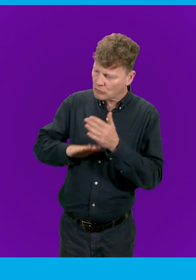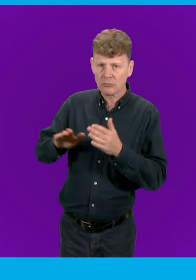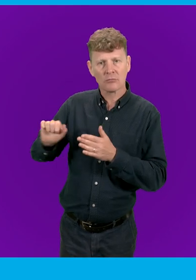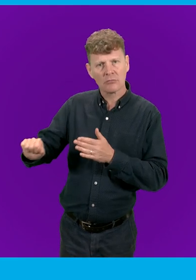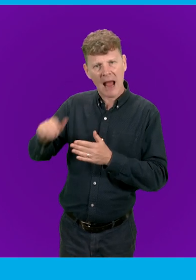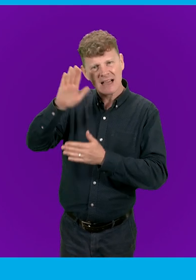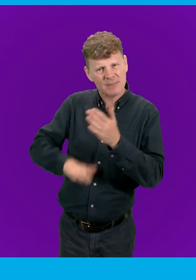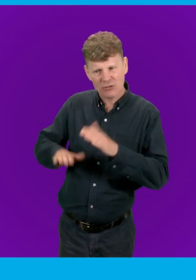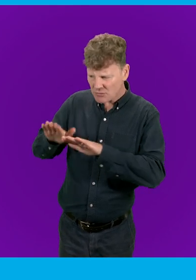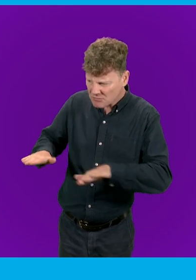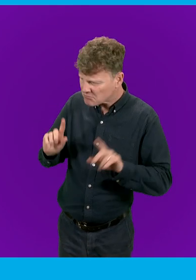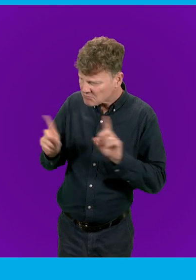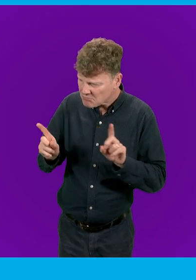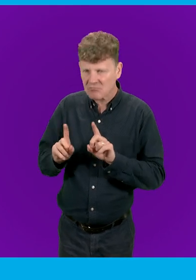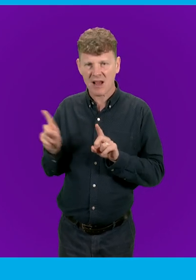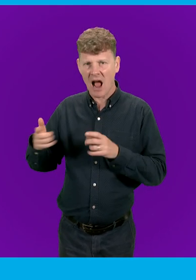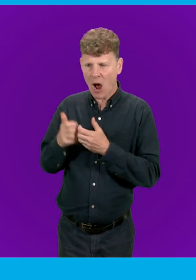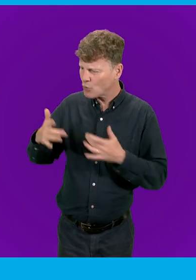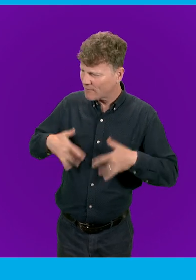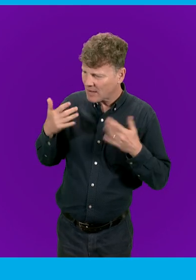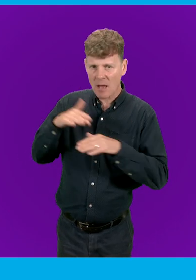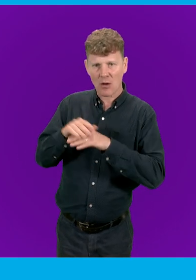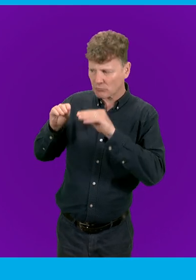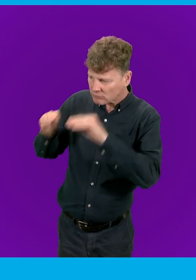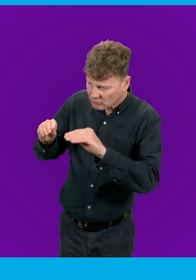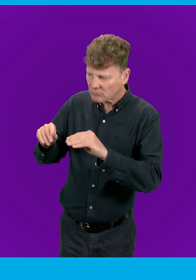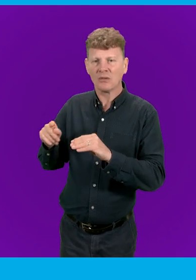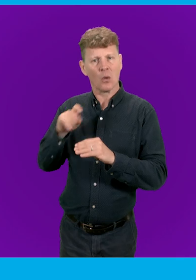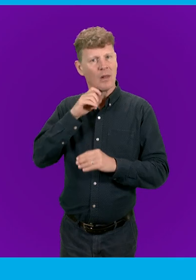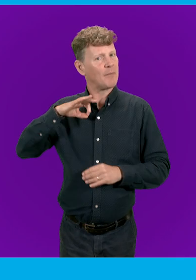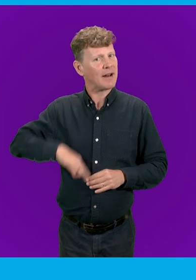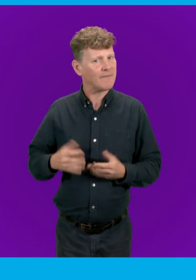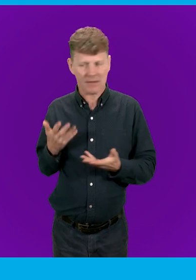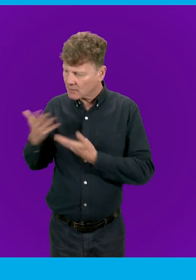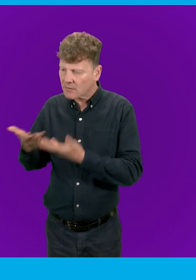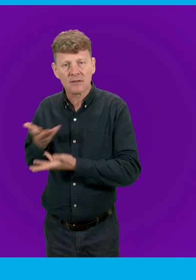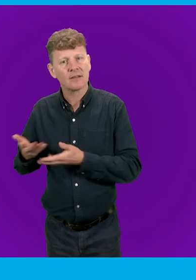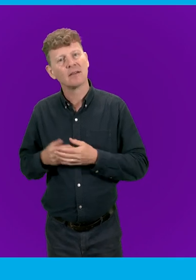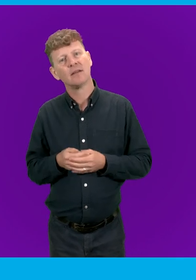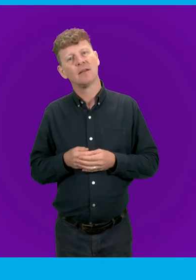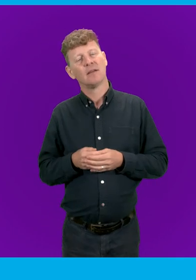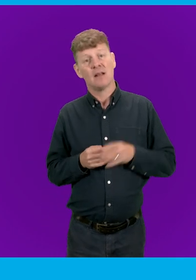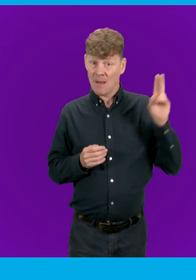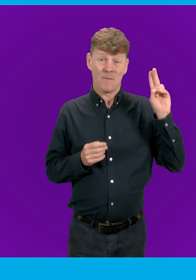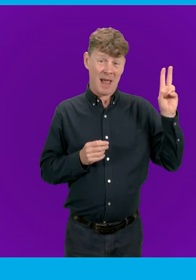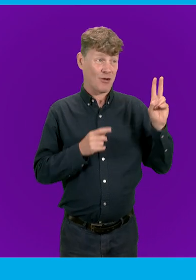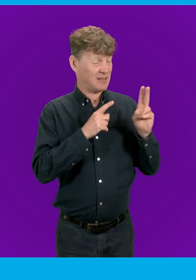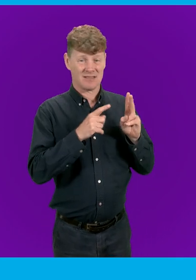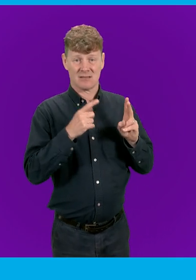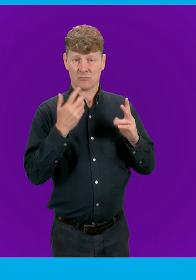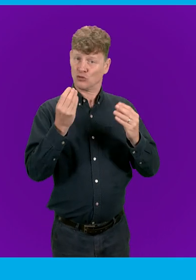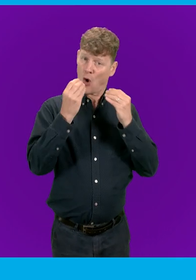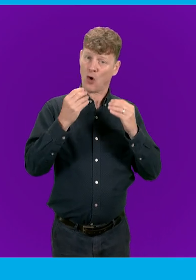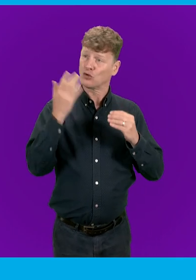or how they feel about how things are being taught could also have a large benefit, because like you said, they were taught differently and they were